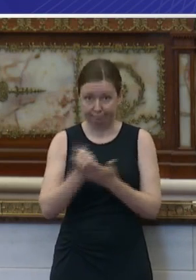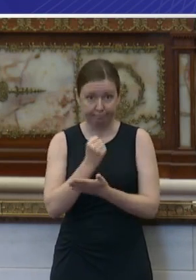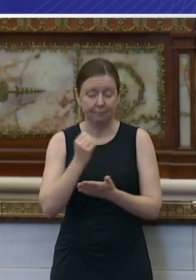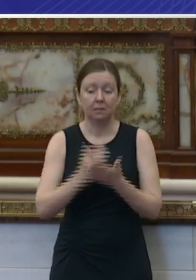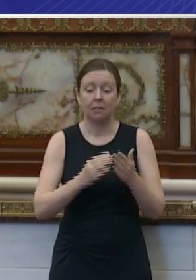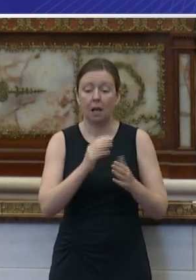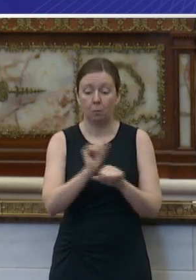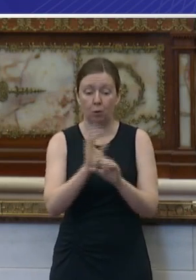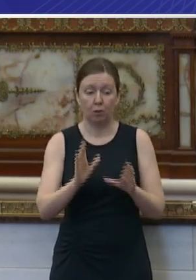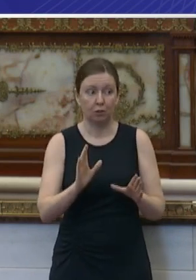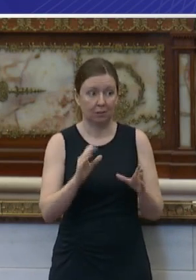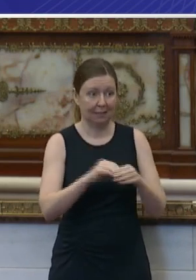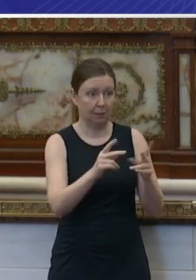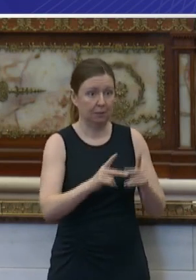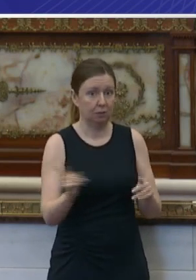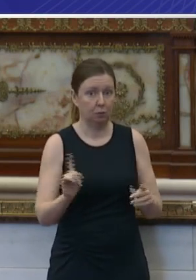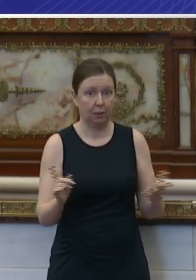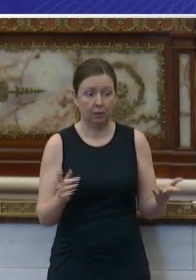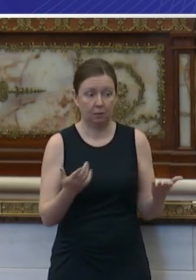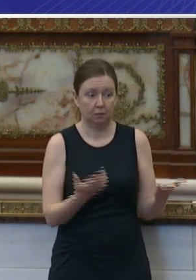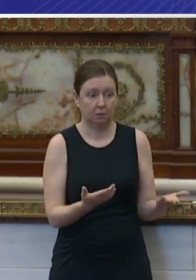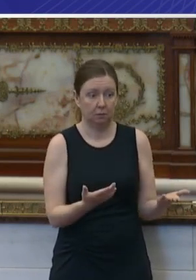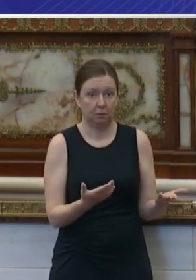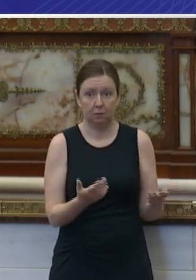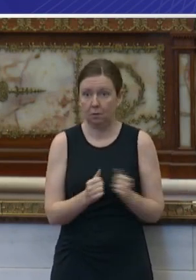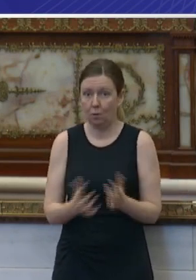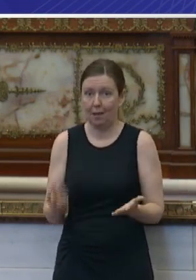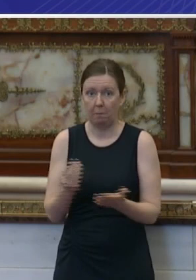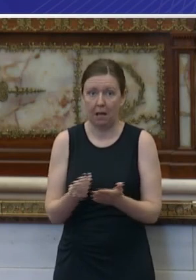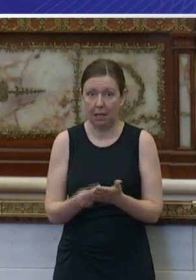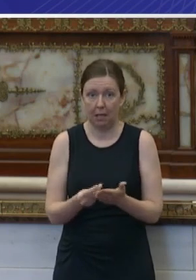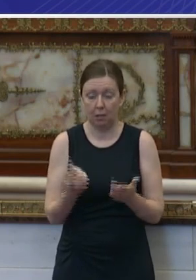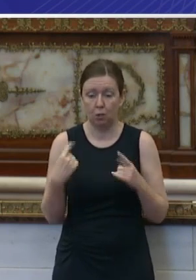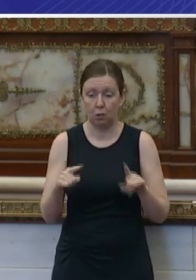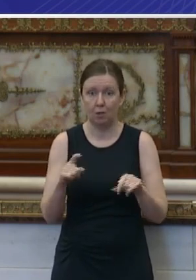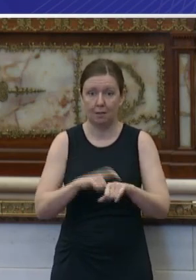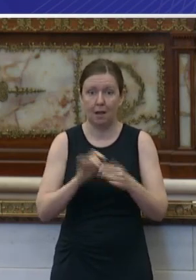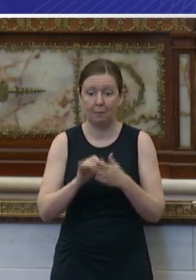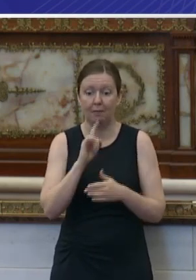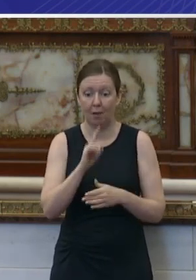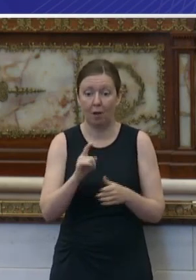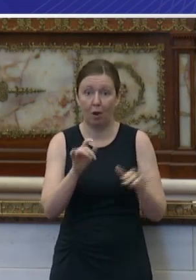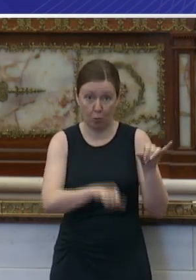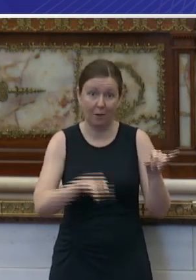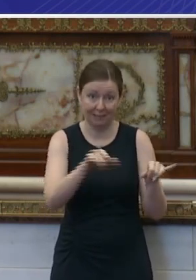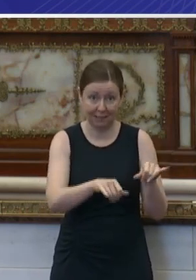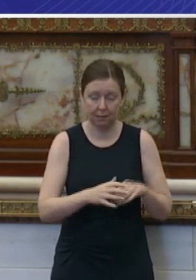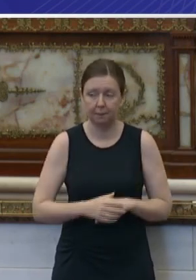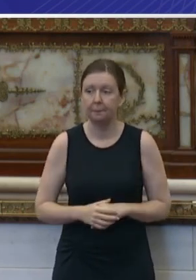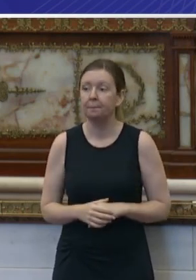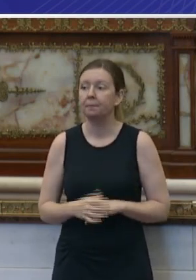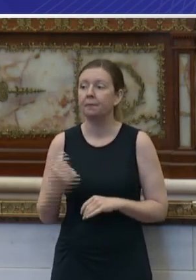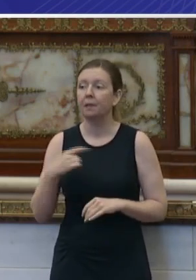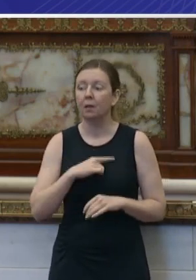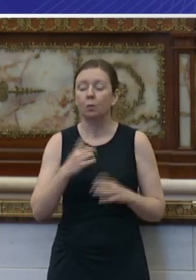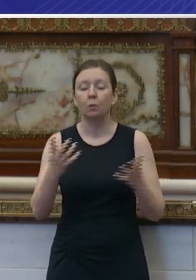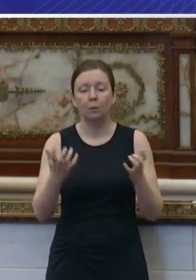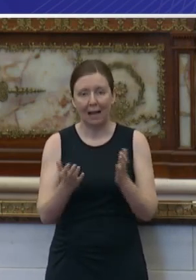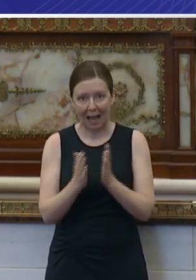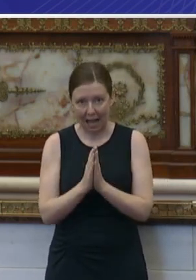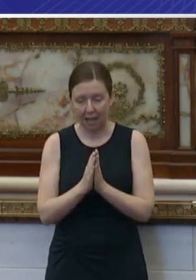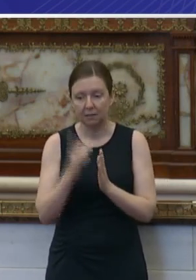workers are placed in a position where they are going without any pay during the time that they are quarantined. We just would